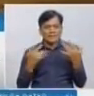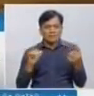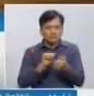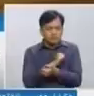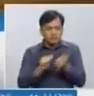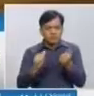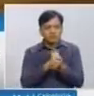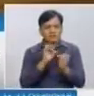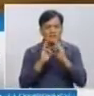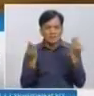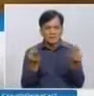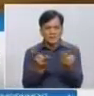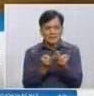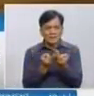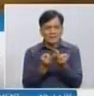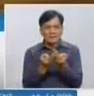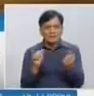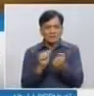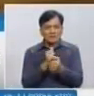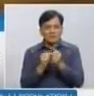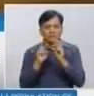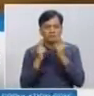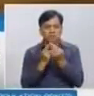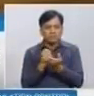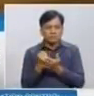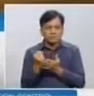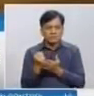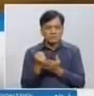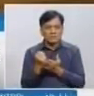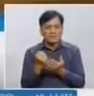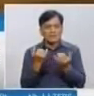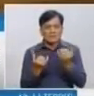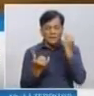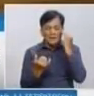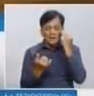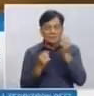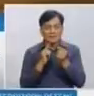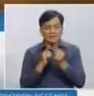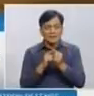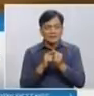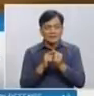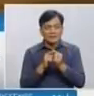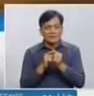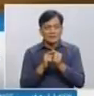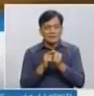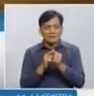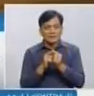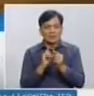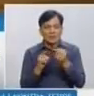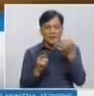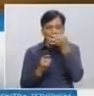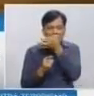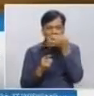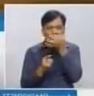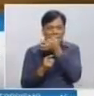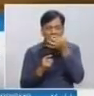dysfunctionalize families, and ruin relationships. They know that once hooked, addicts will